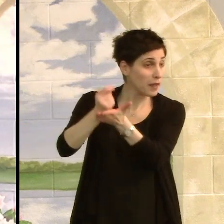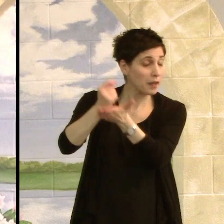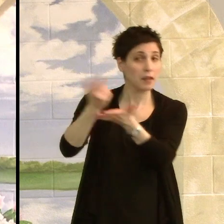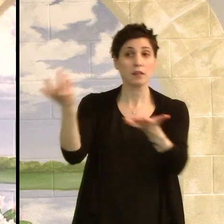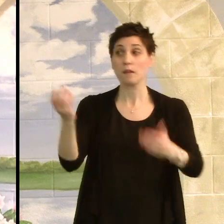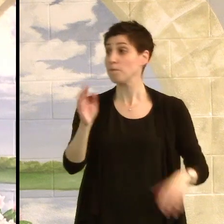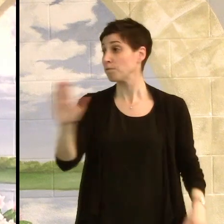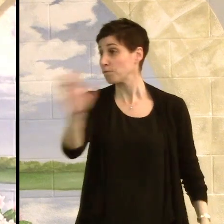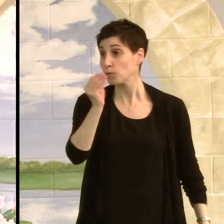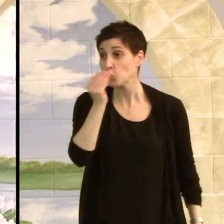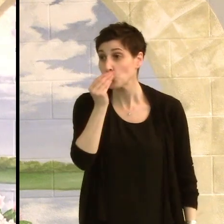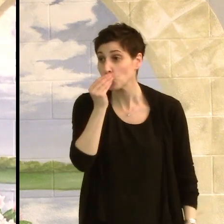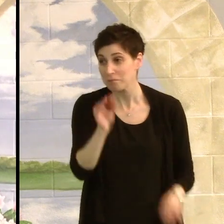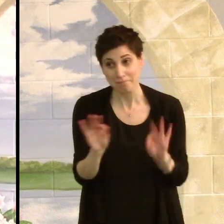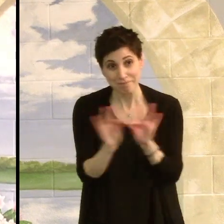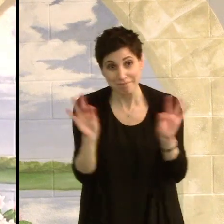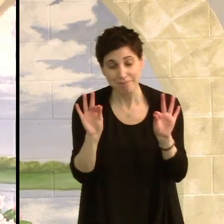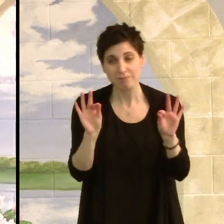diet,